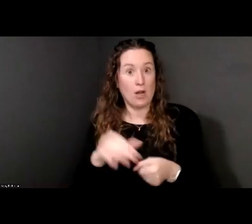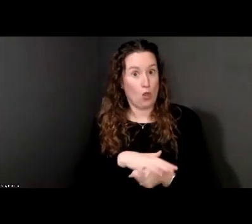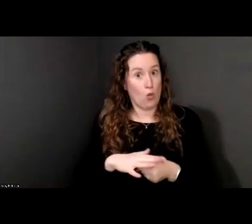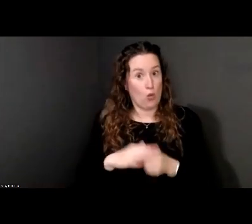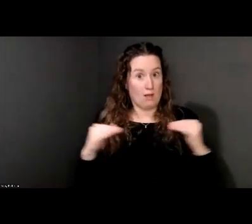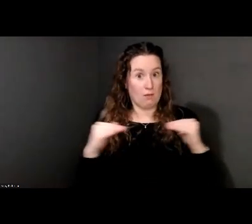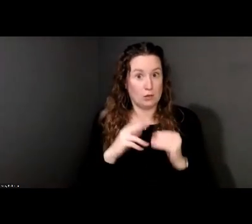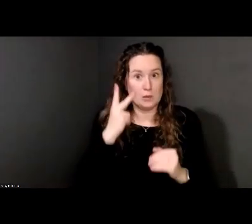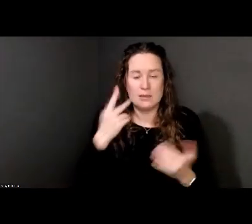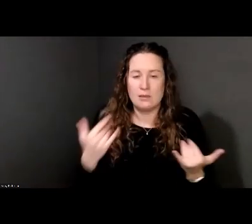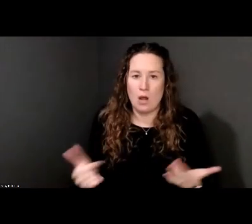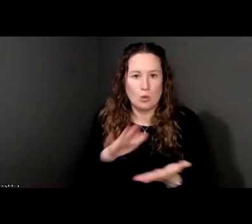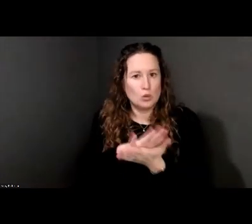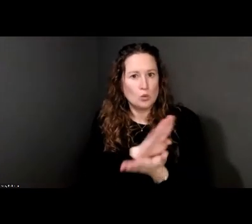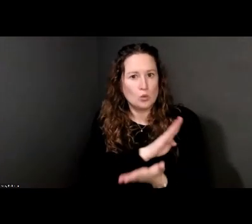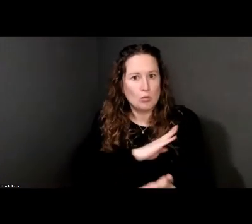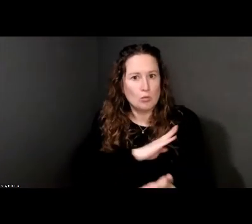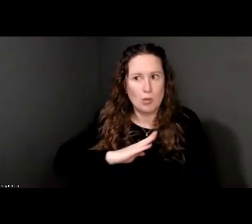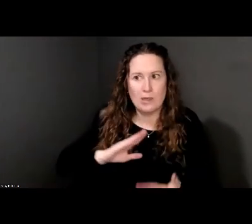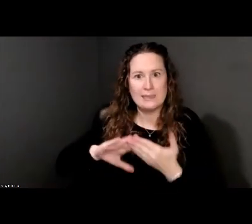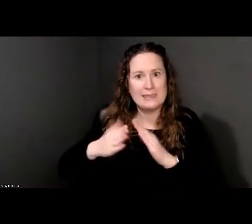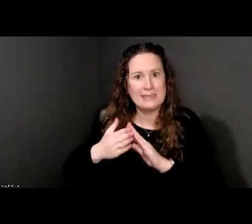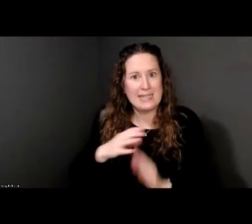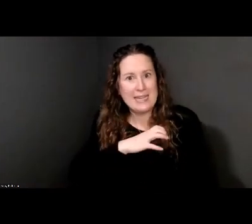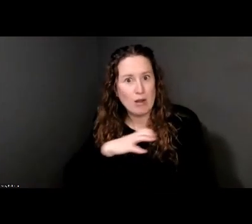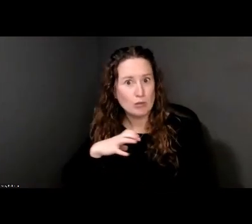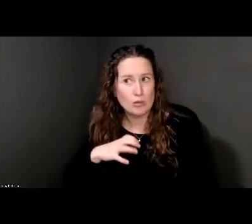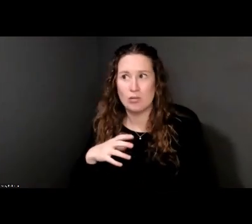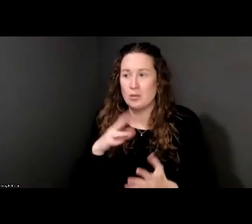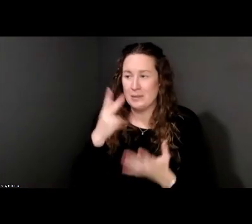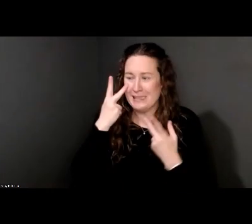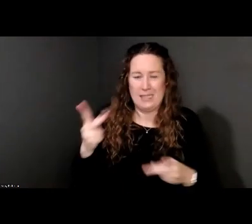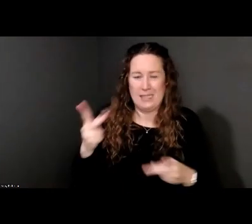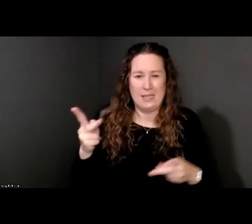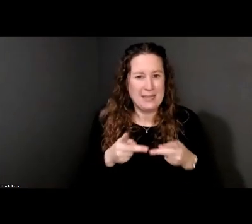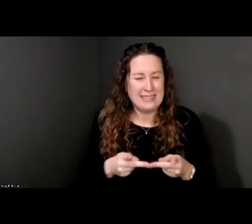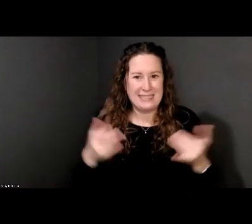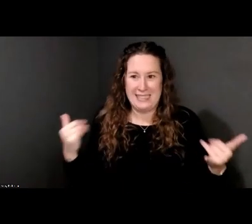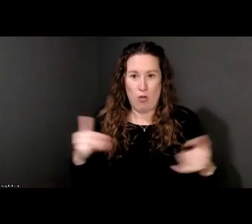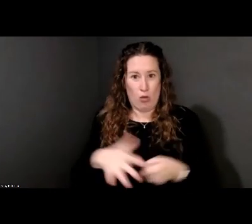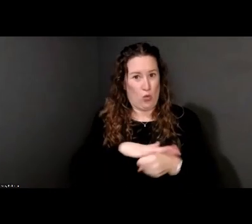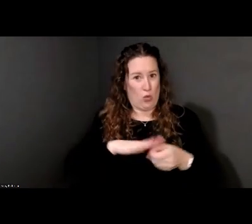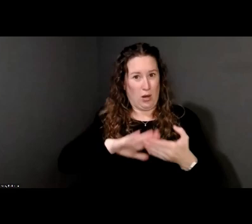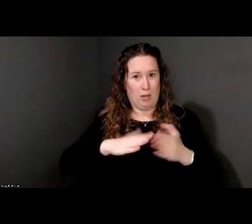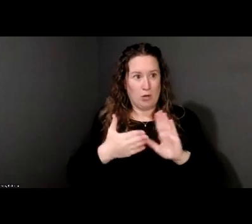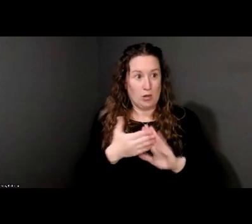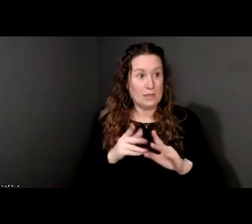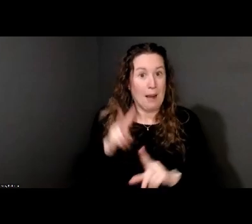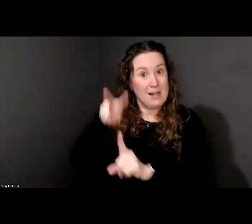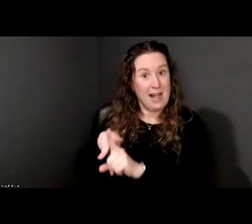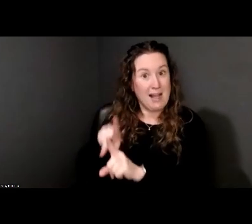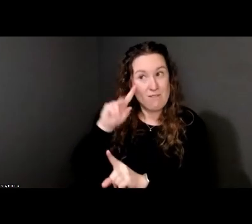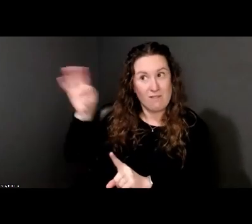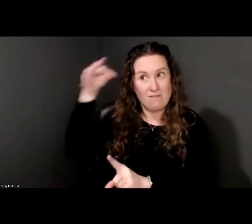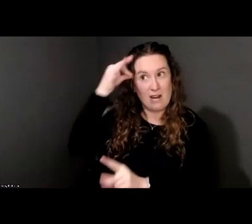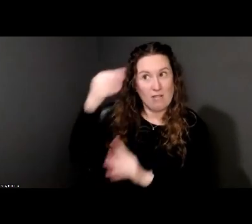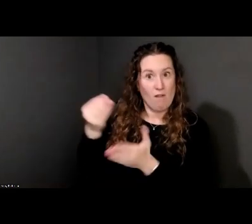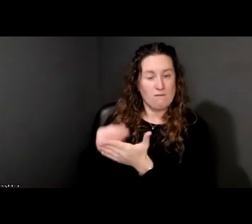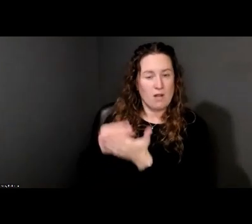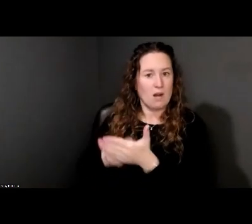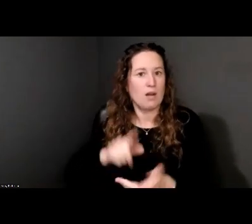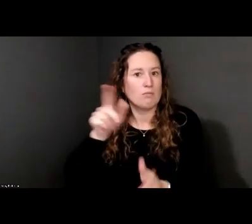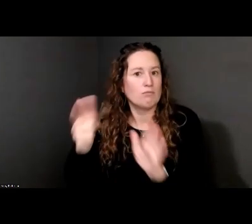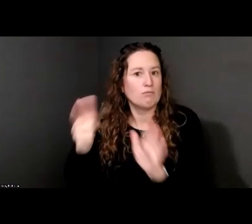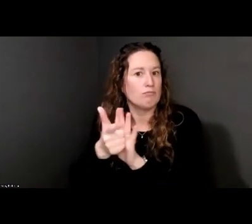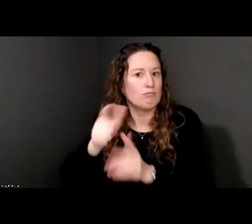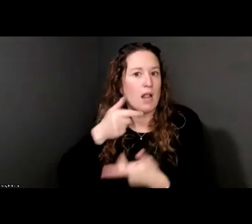school boards and city councils, places where local communities are not allowed to apply for federal funding if the funding